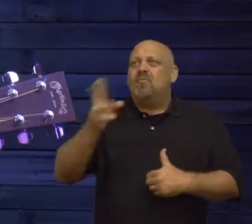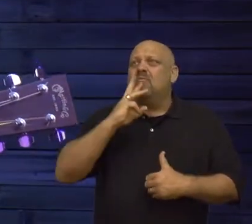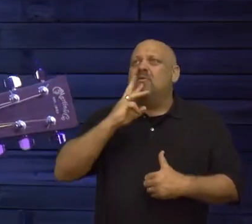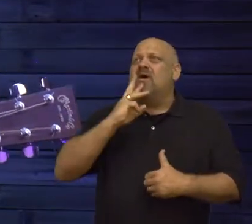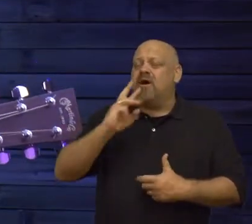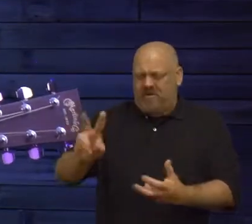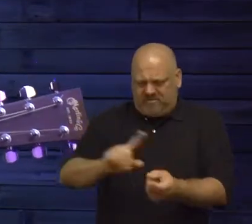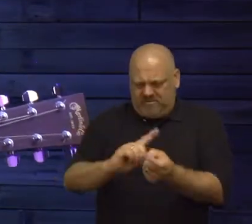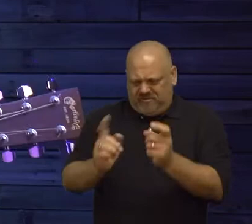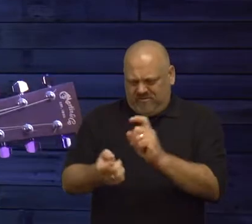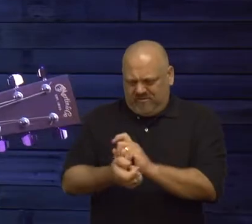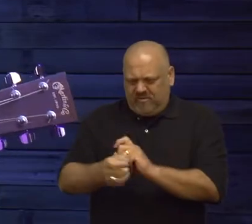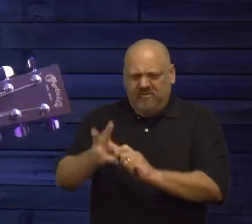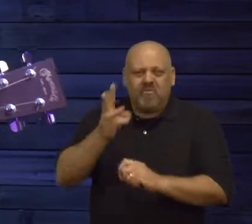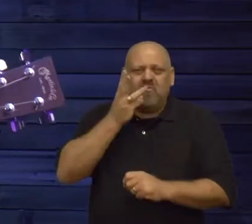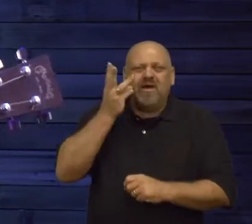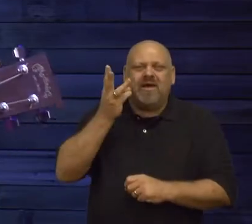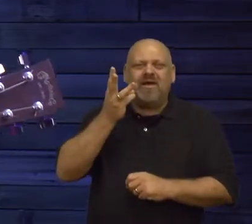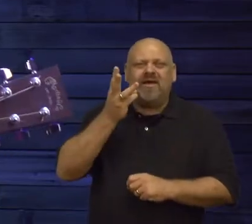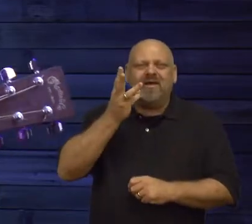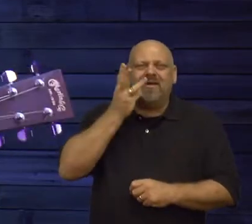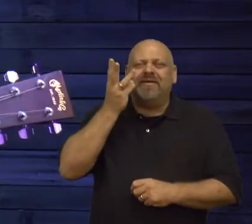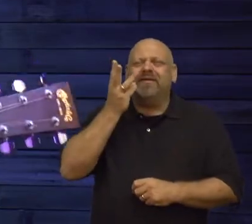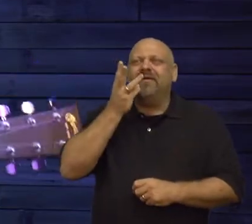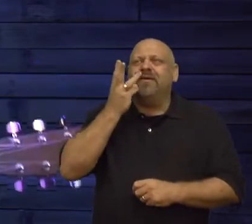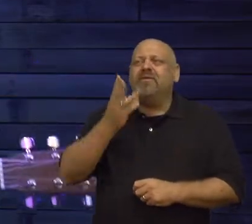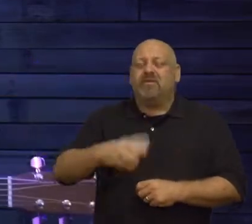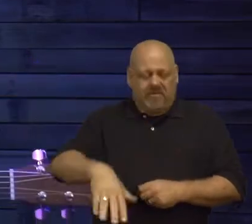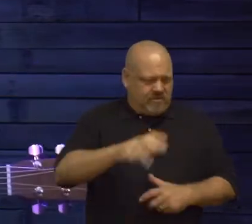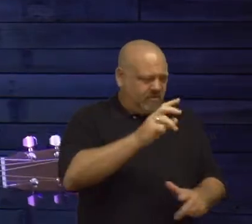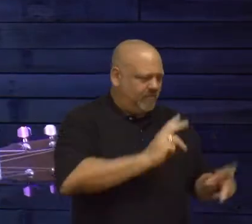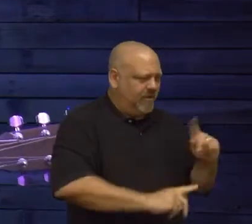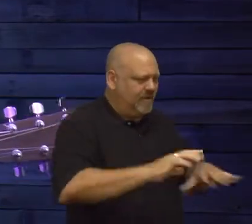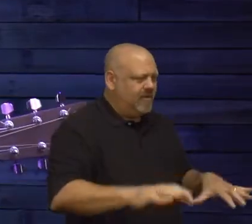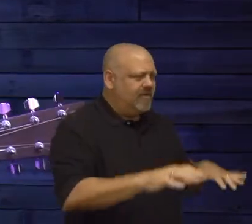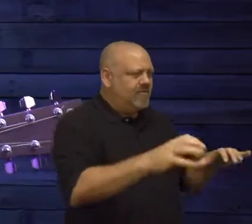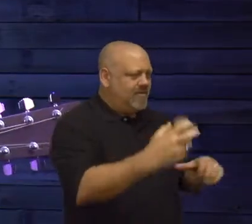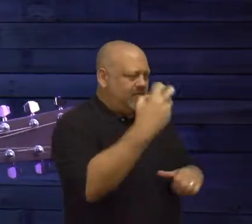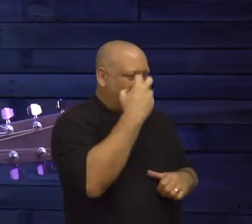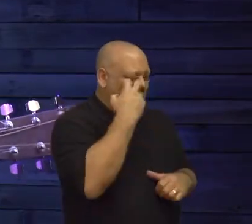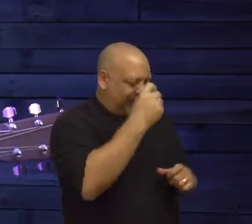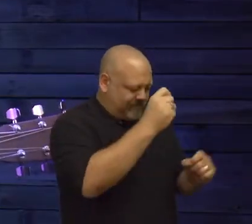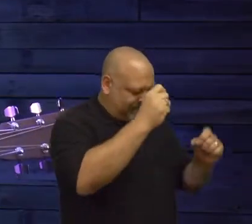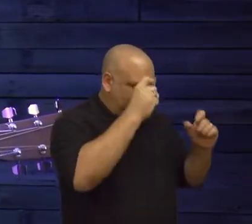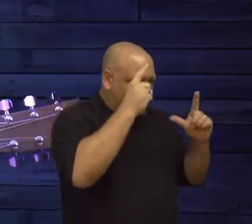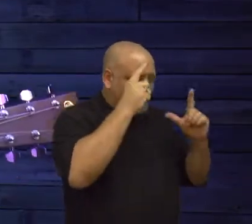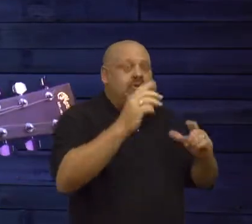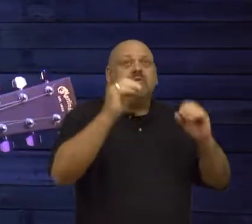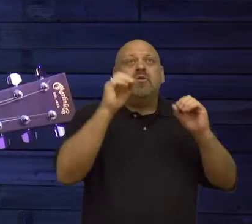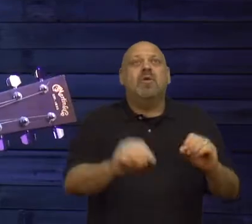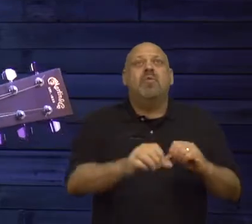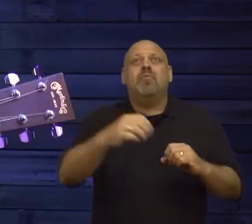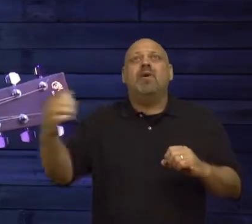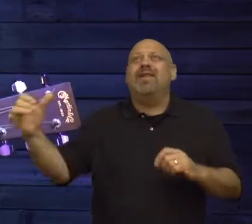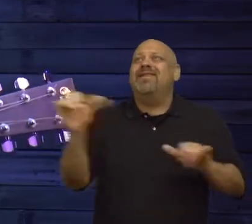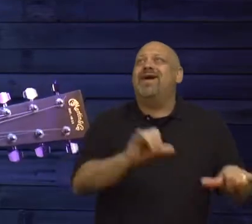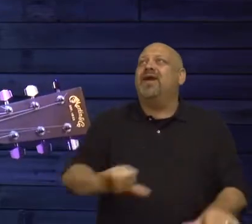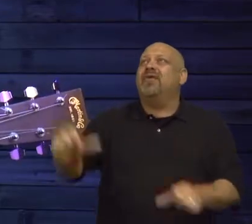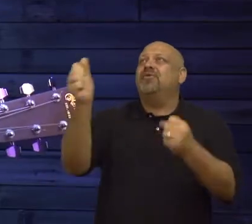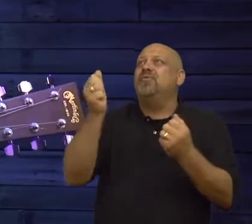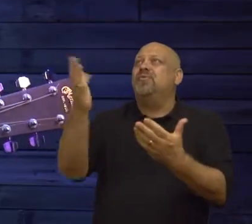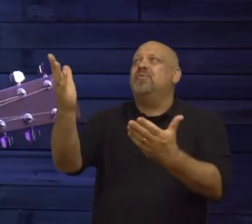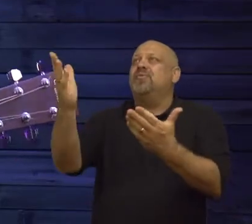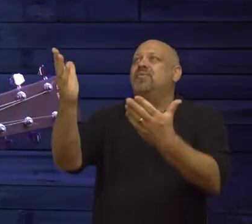Water, you turned into wine. Open the eyes of the blind. There's no